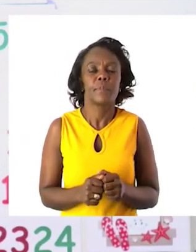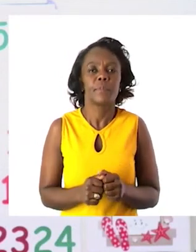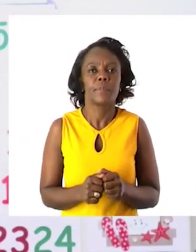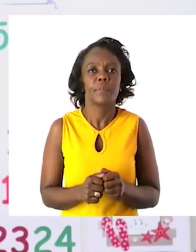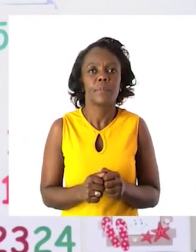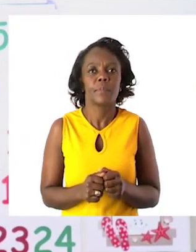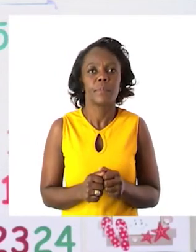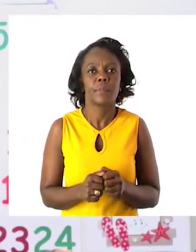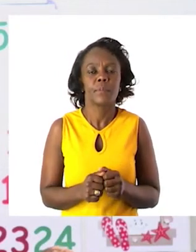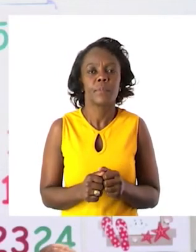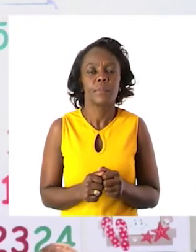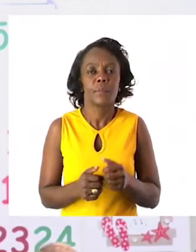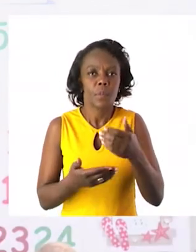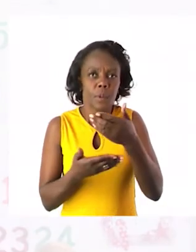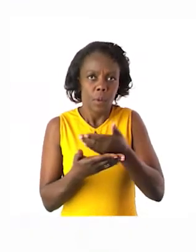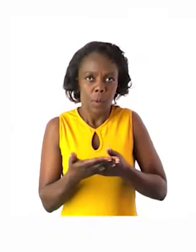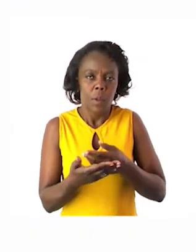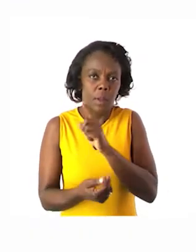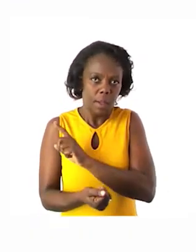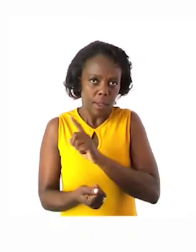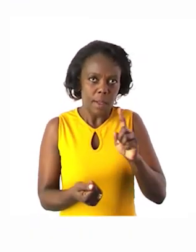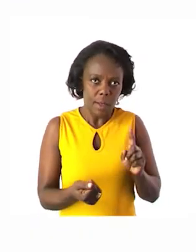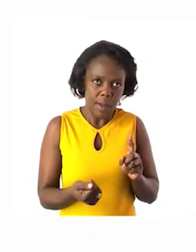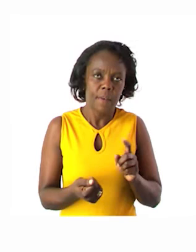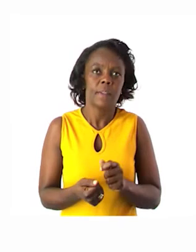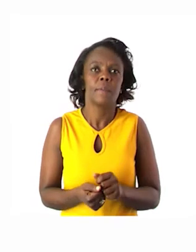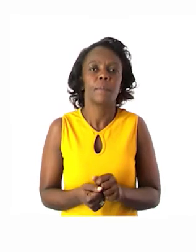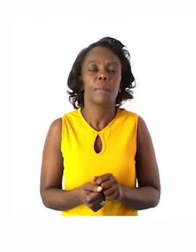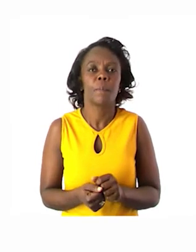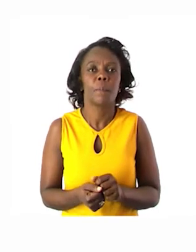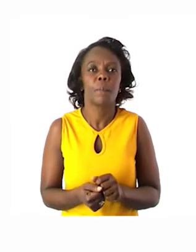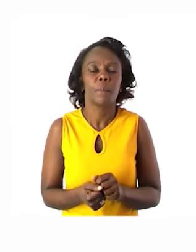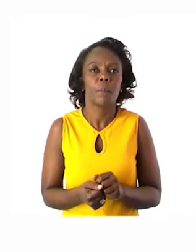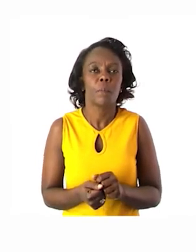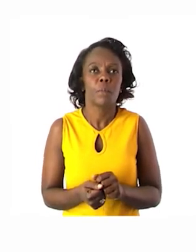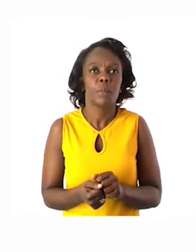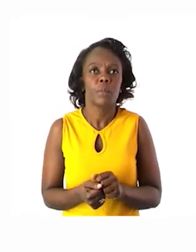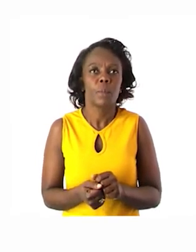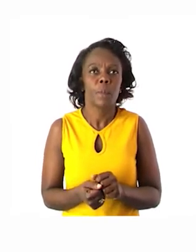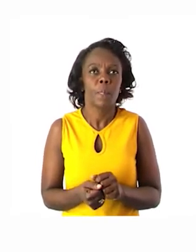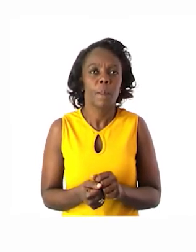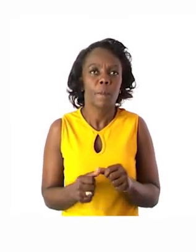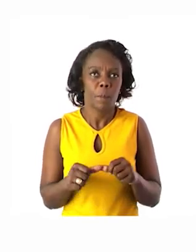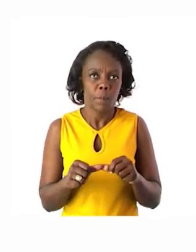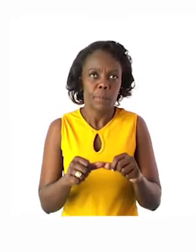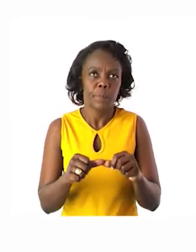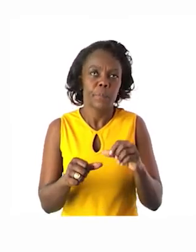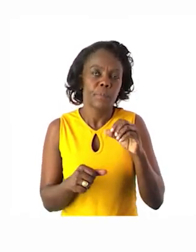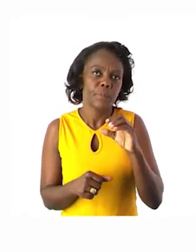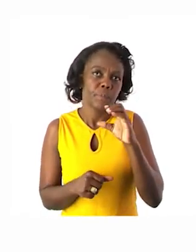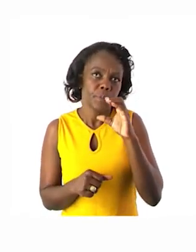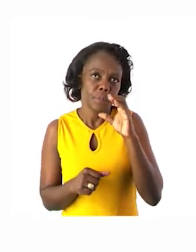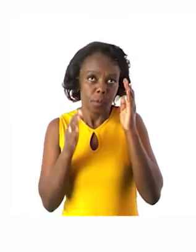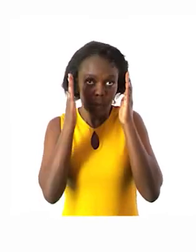Okay, let's continue to page 11. We are still with our sounds, but on page 11 we are just